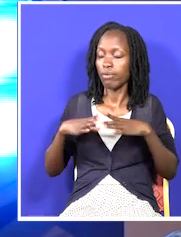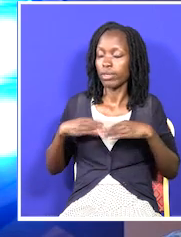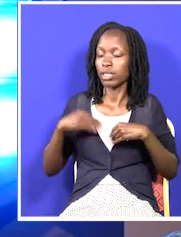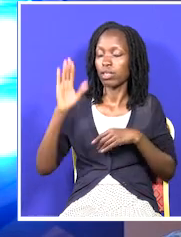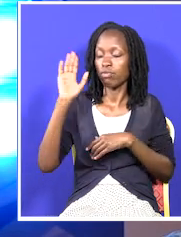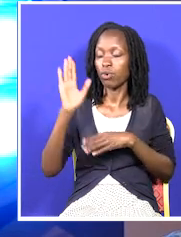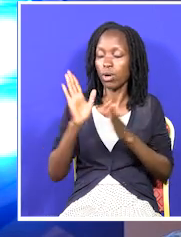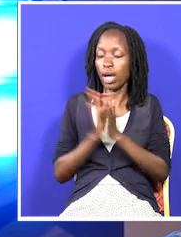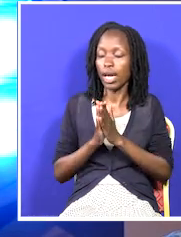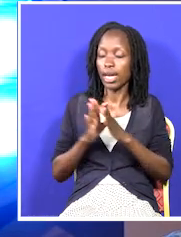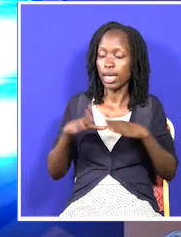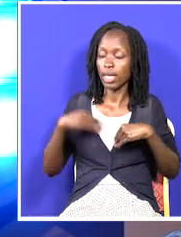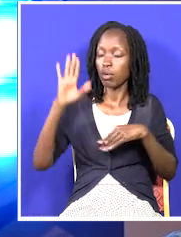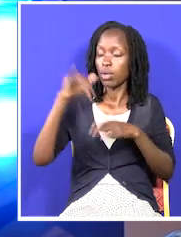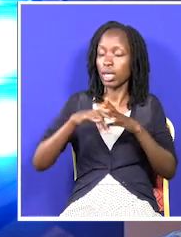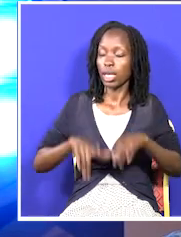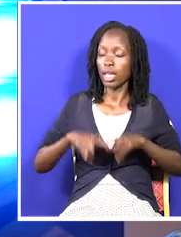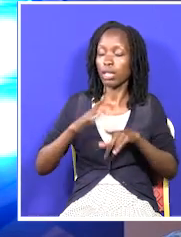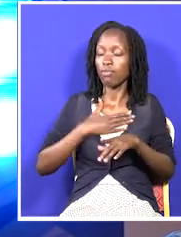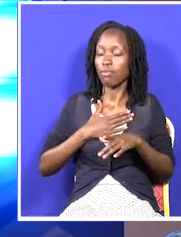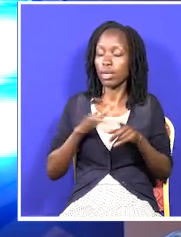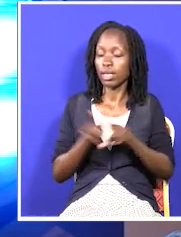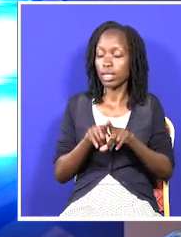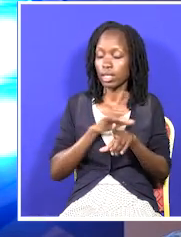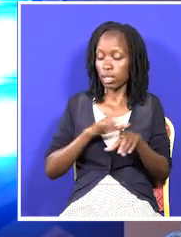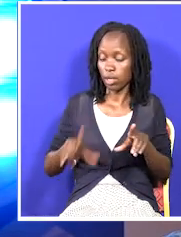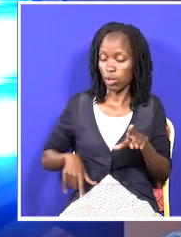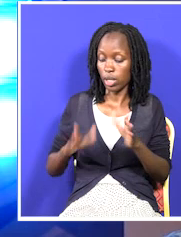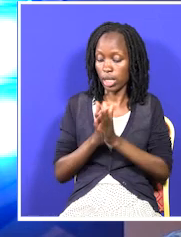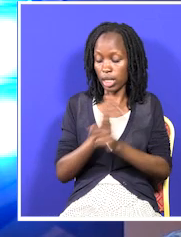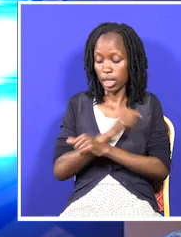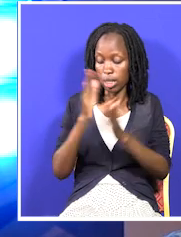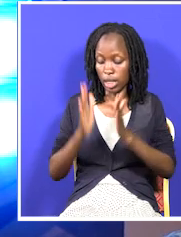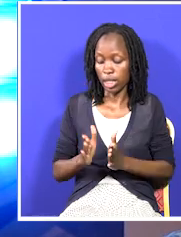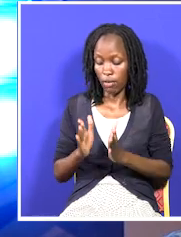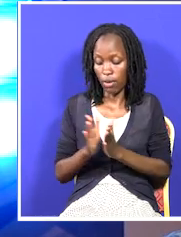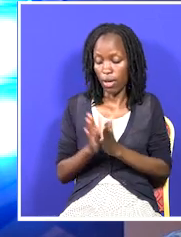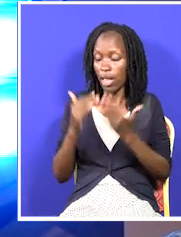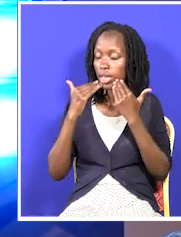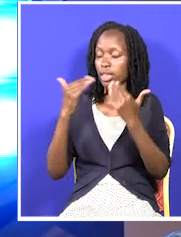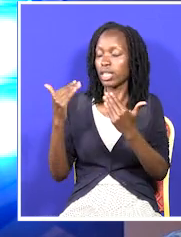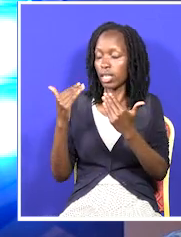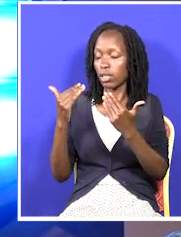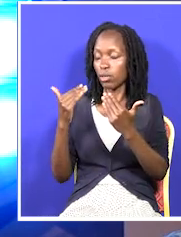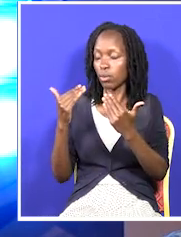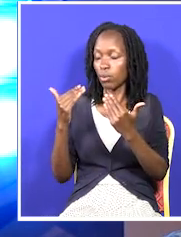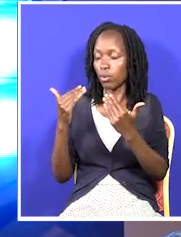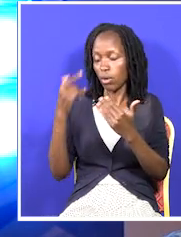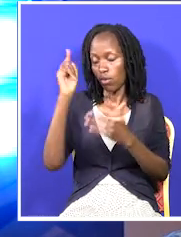you and accept you into my life as Lord and Savior. Thank you once again